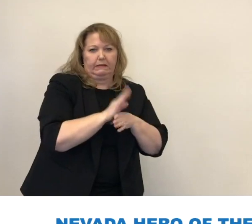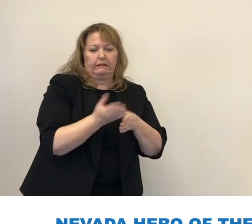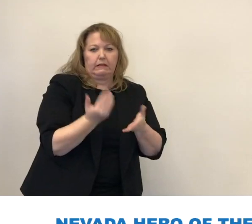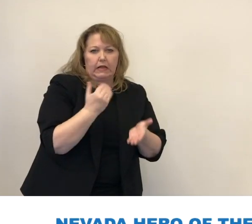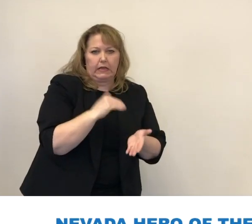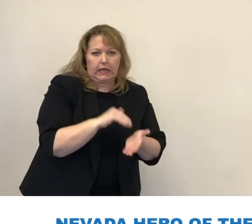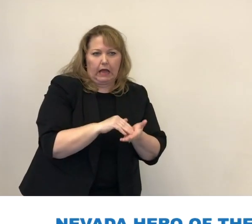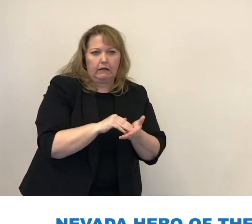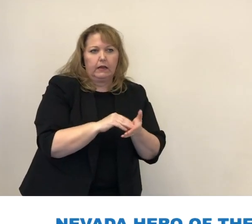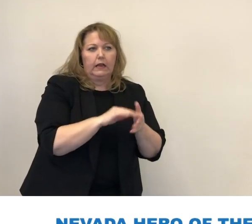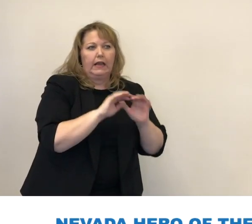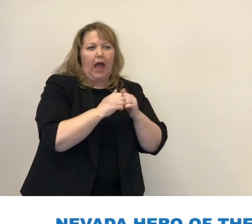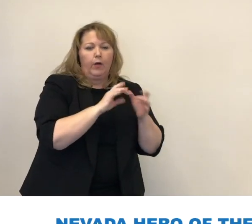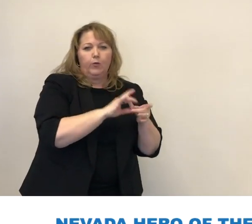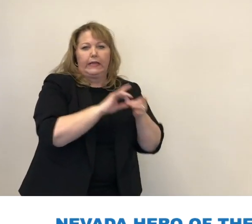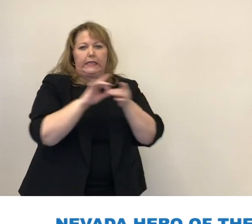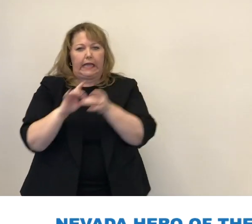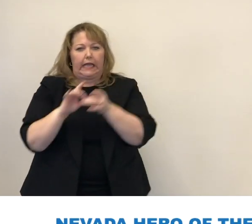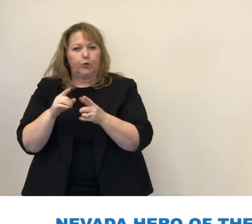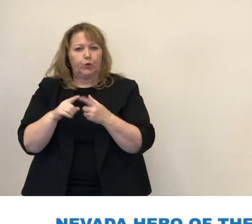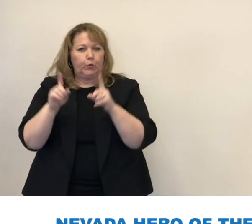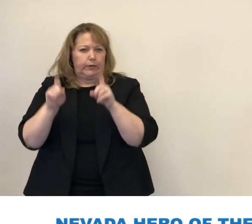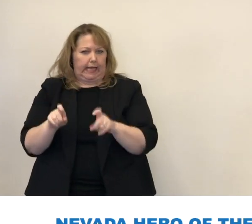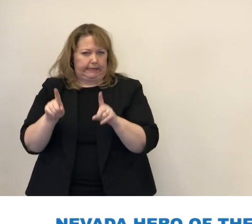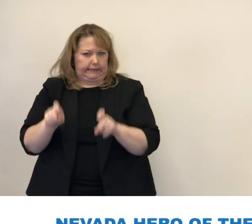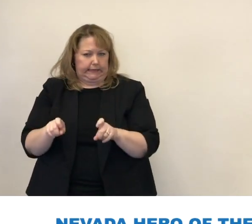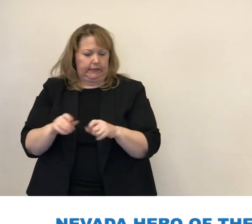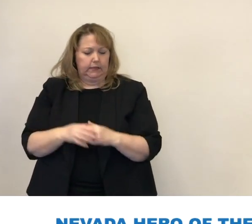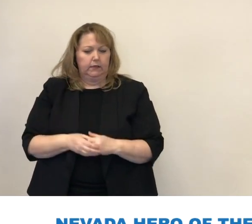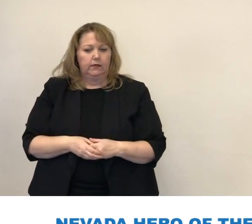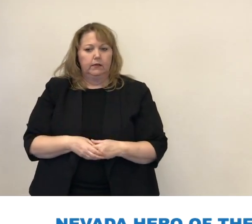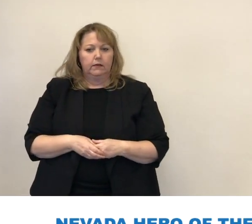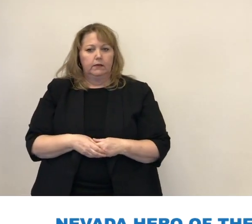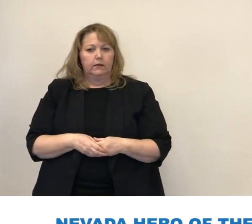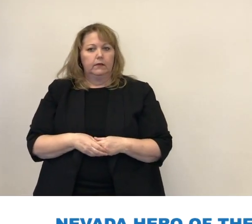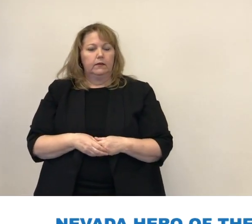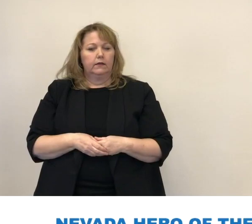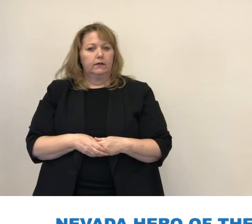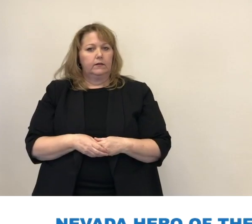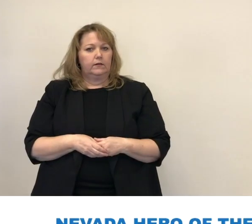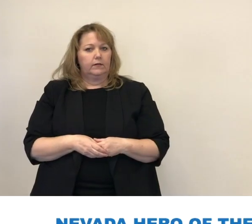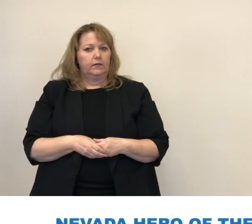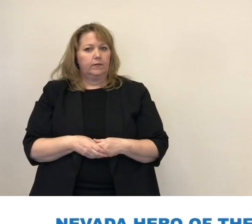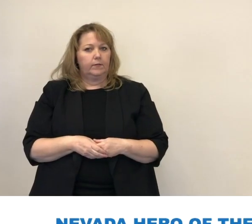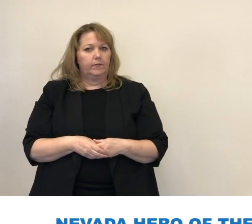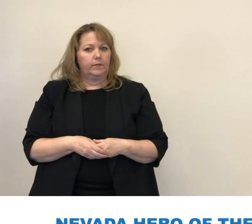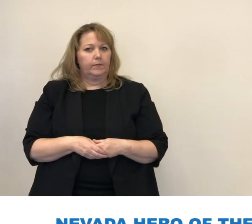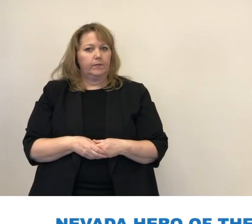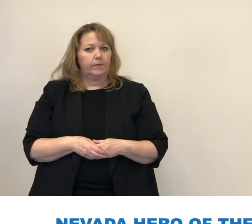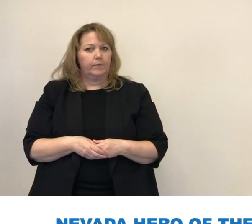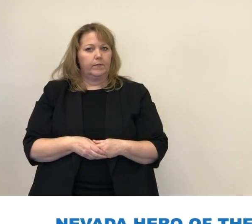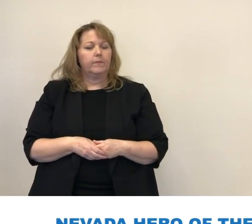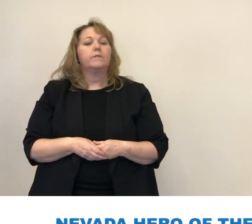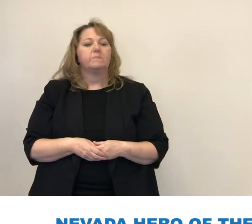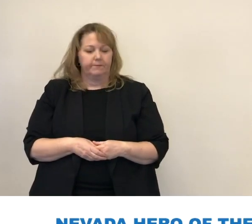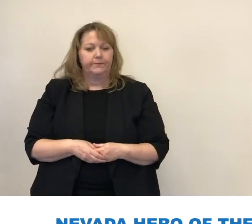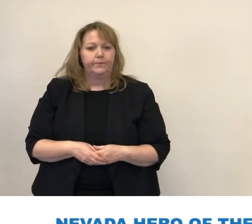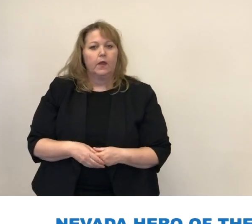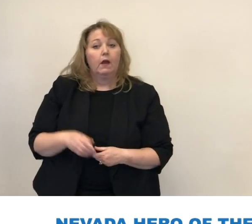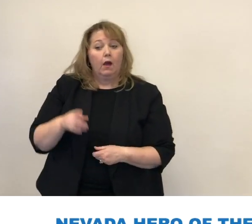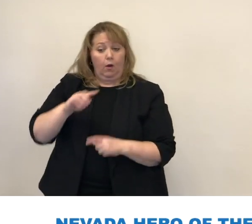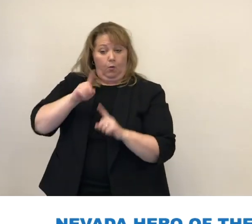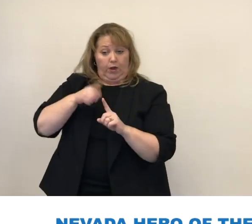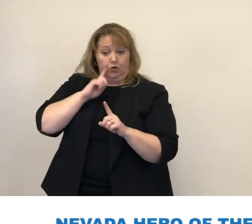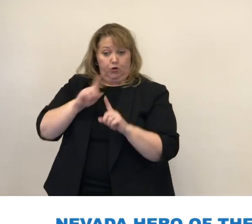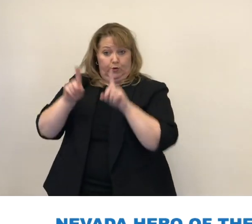topic at hand today, the testing. Is there a level of testing that will inform that decision that you have already kind of benchmarked? And I'd